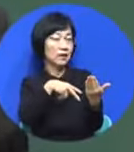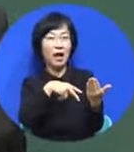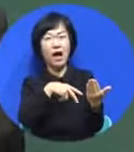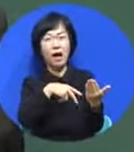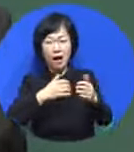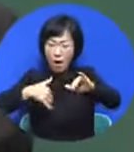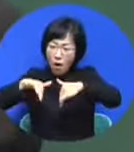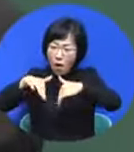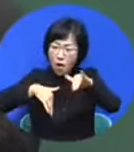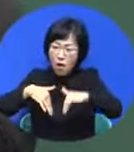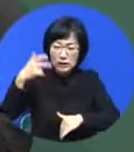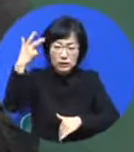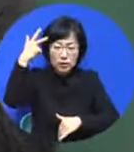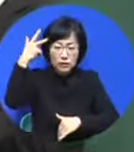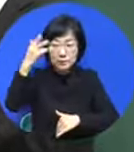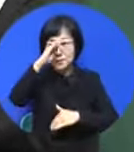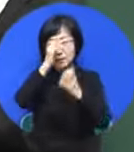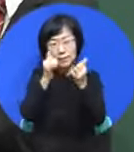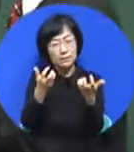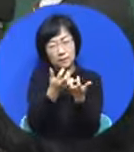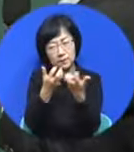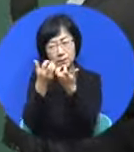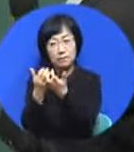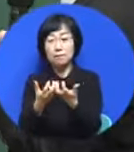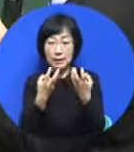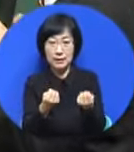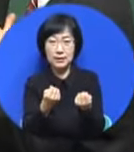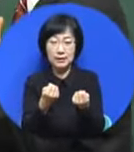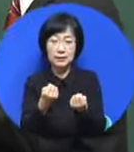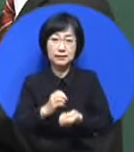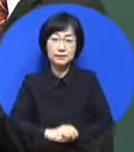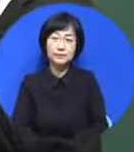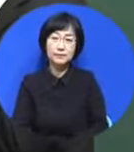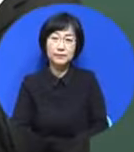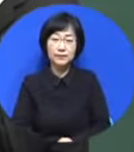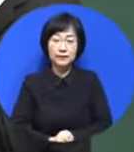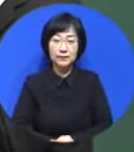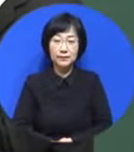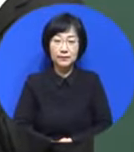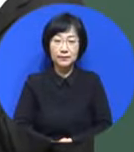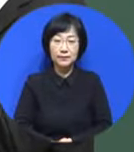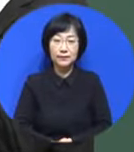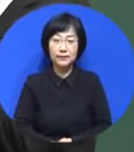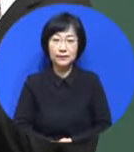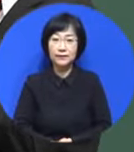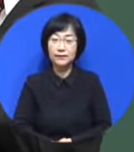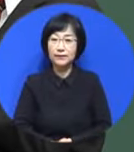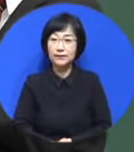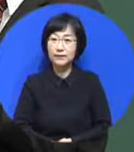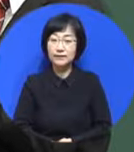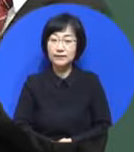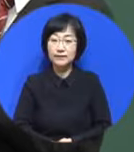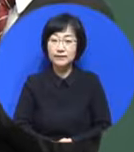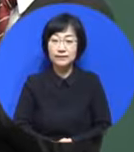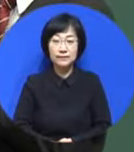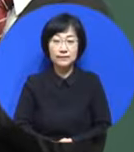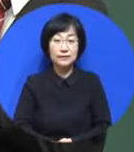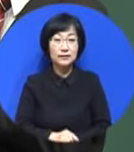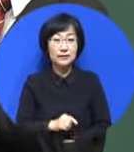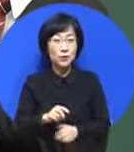And there are so many homeless people, so many people who have mental problems. We are in we're in trouble.